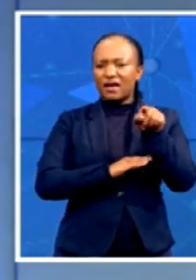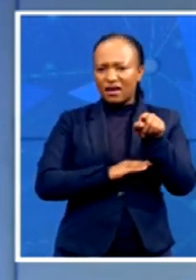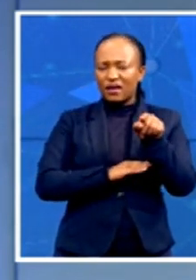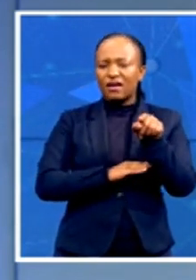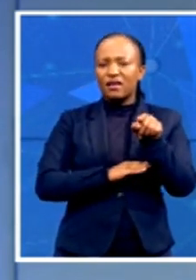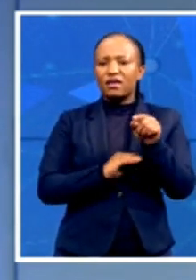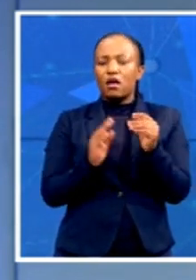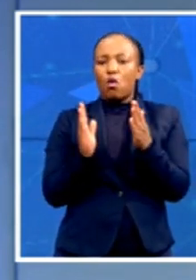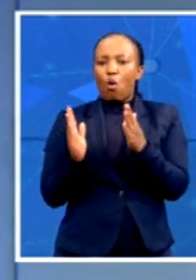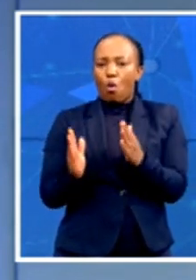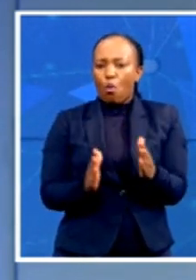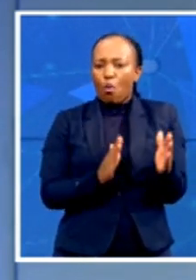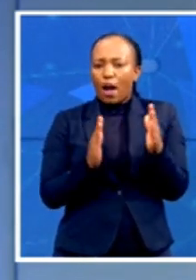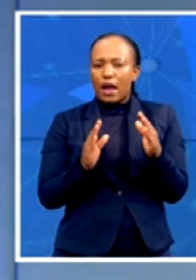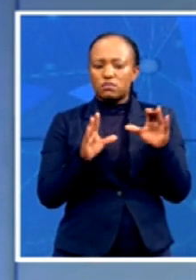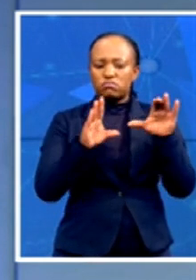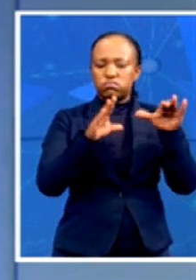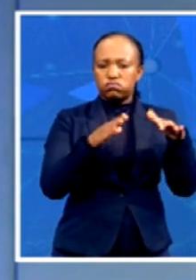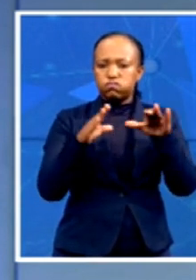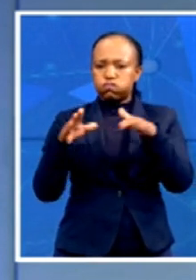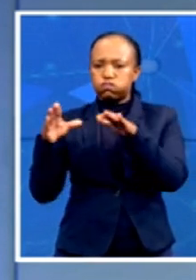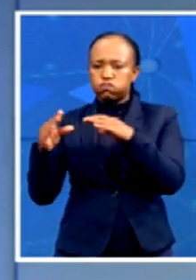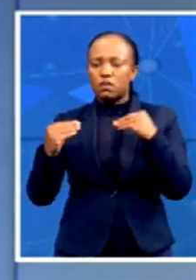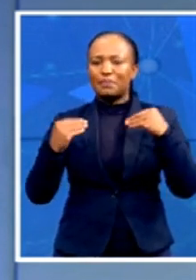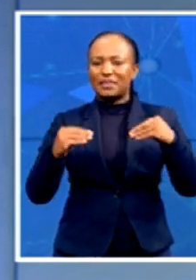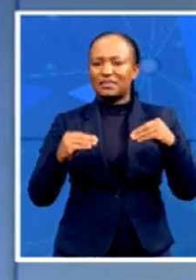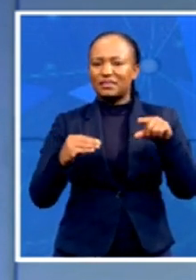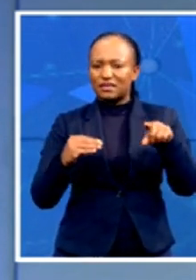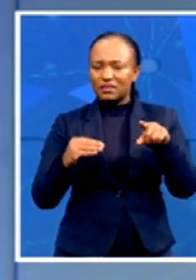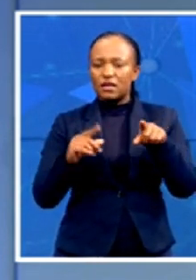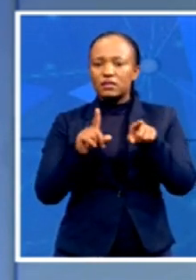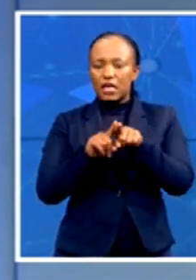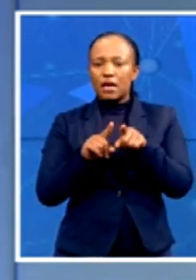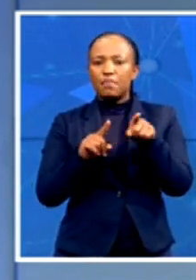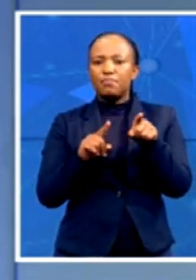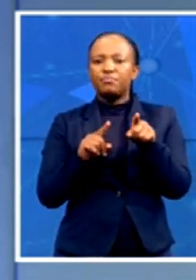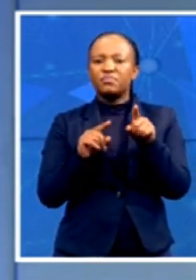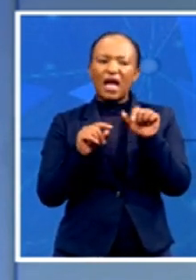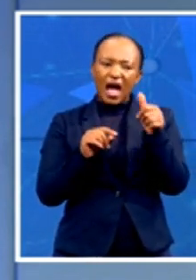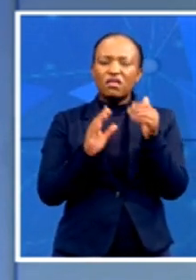and infrastructure-oriented organized bodies as well. I thank them,